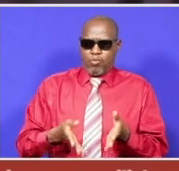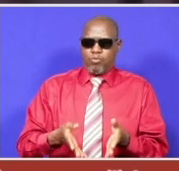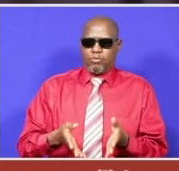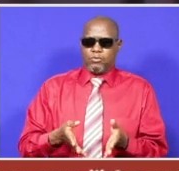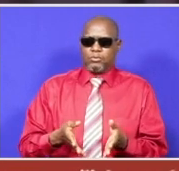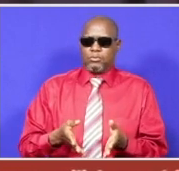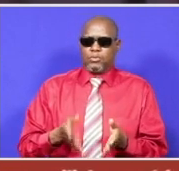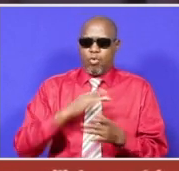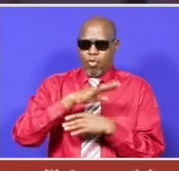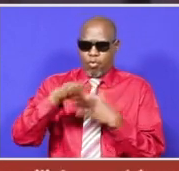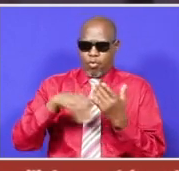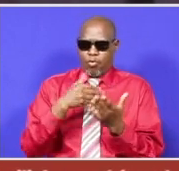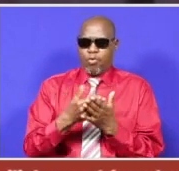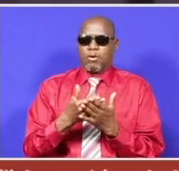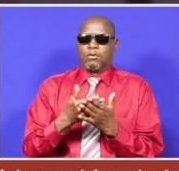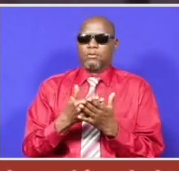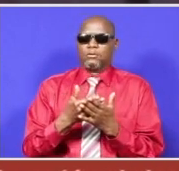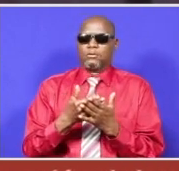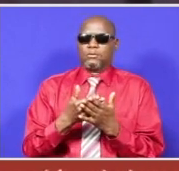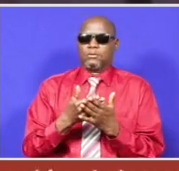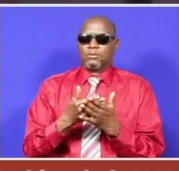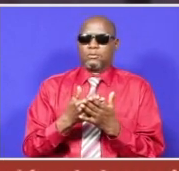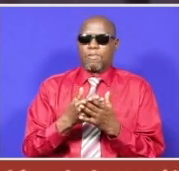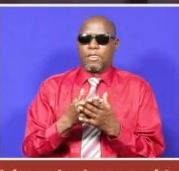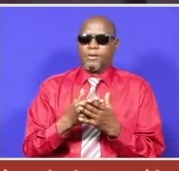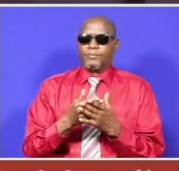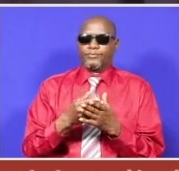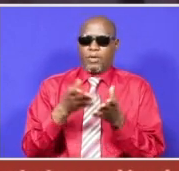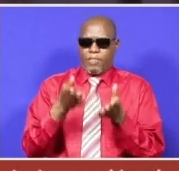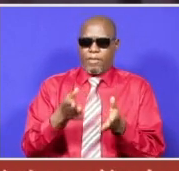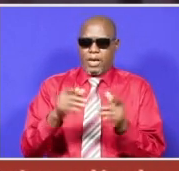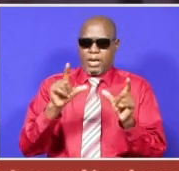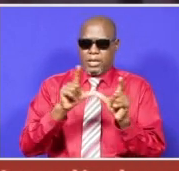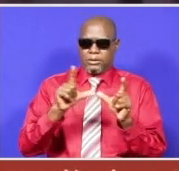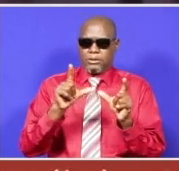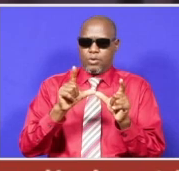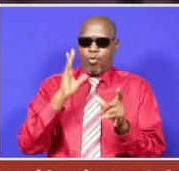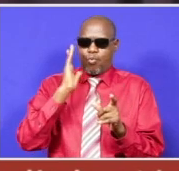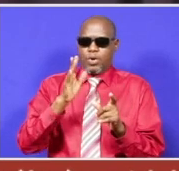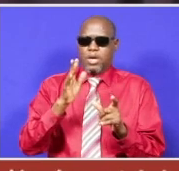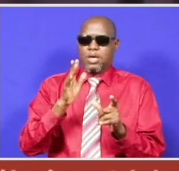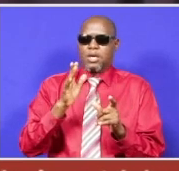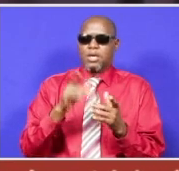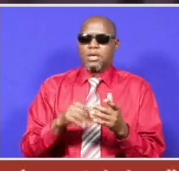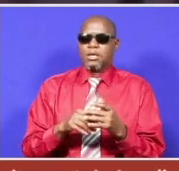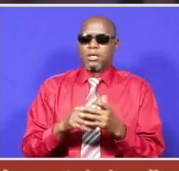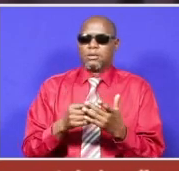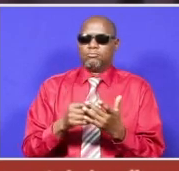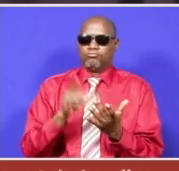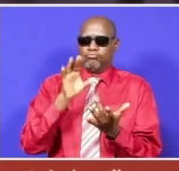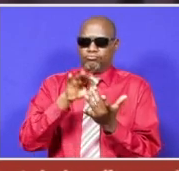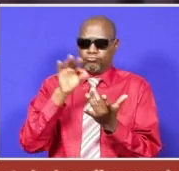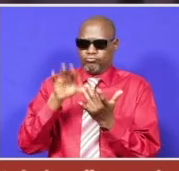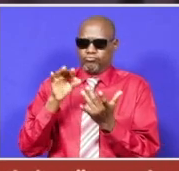All existing valid licenses will be vetted afresh